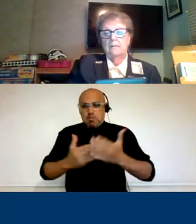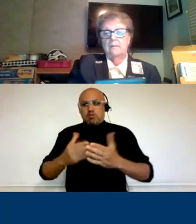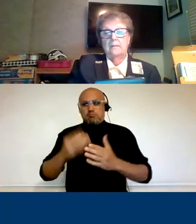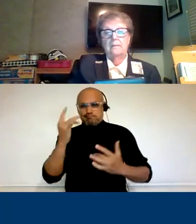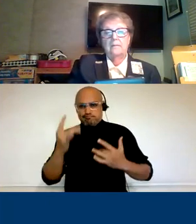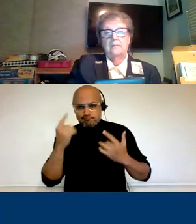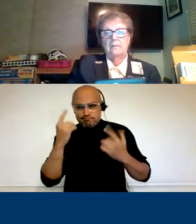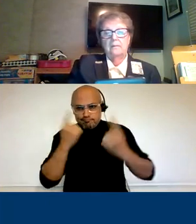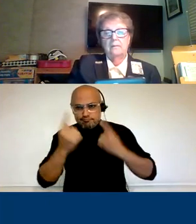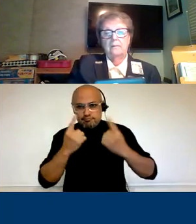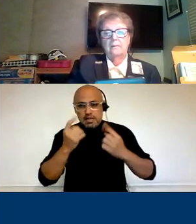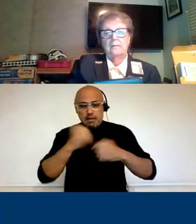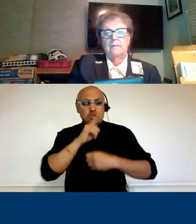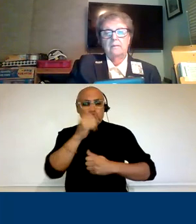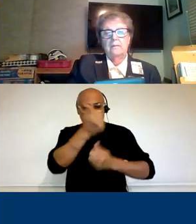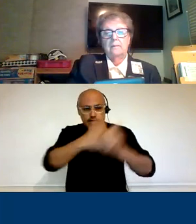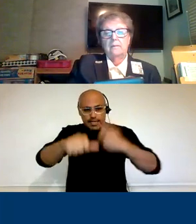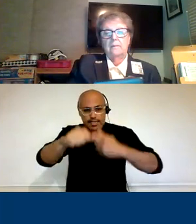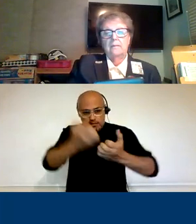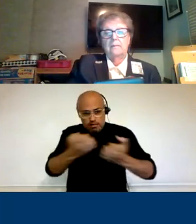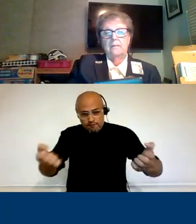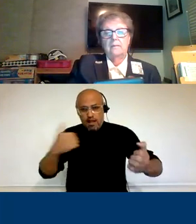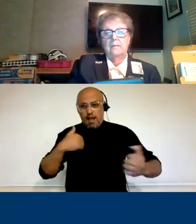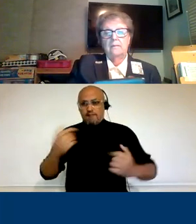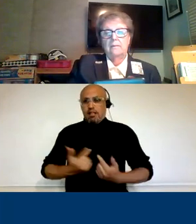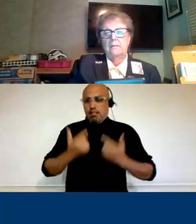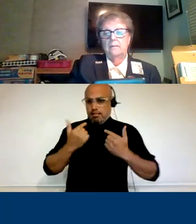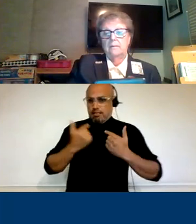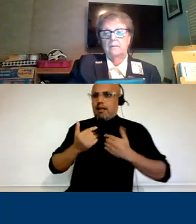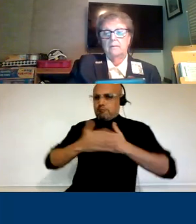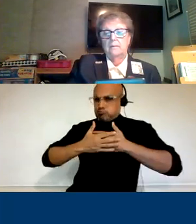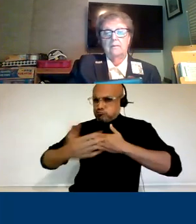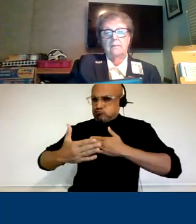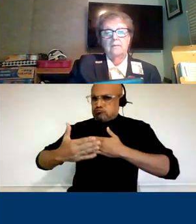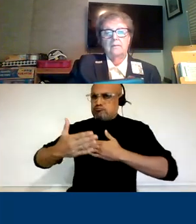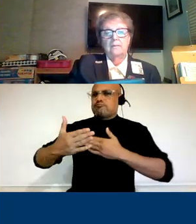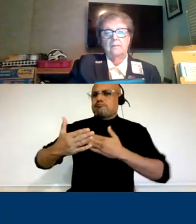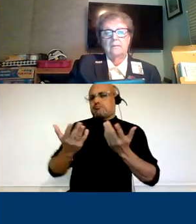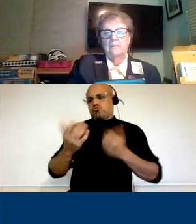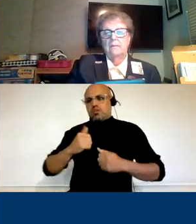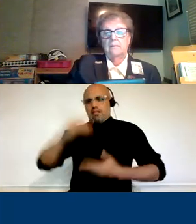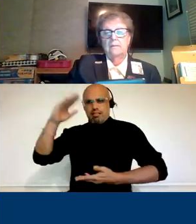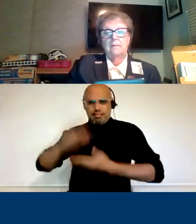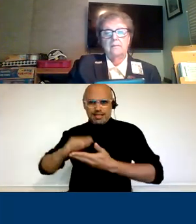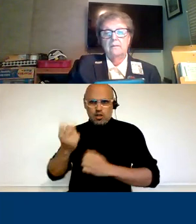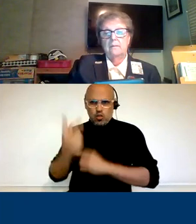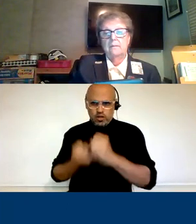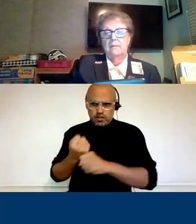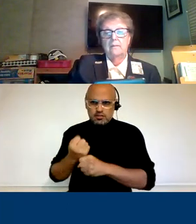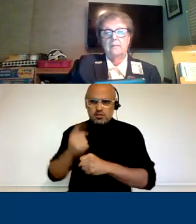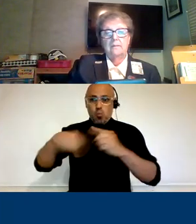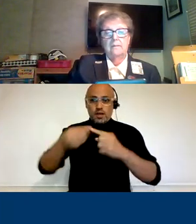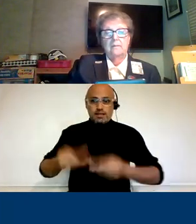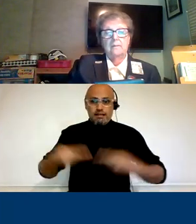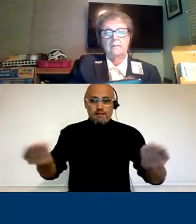sure each device has a lifespan of less than 3 years when we deployed them. Again, if there is an